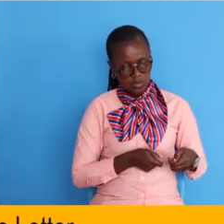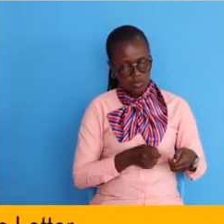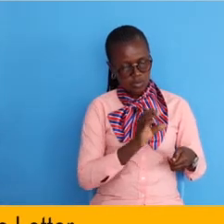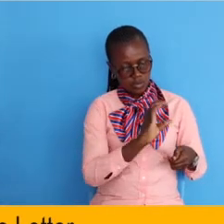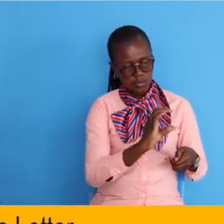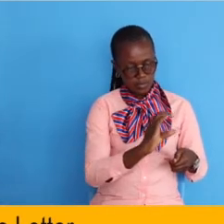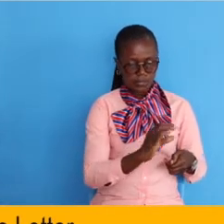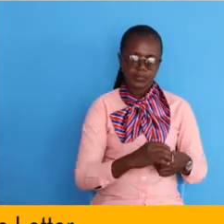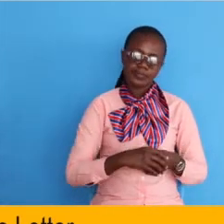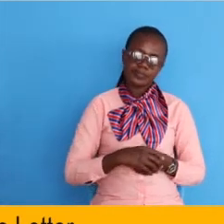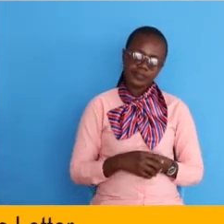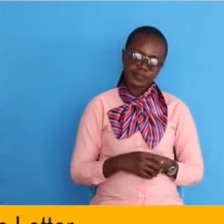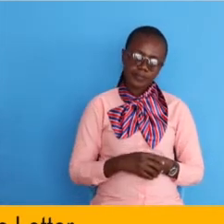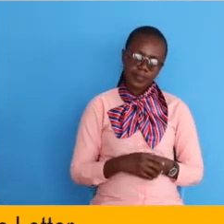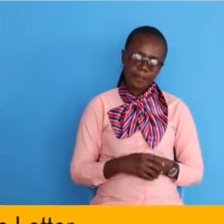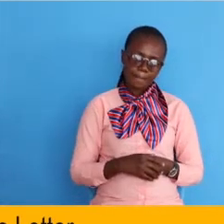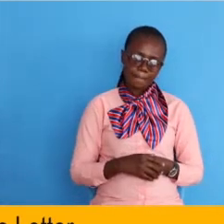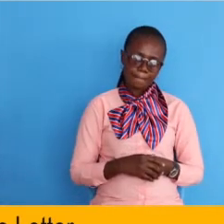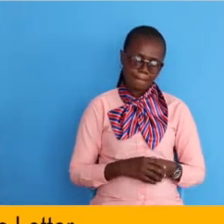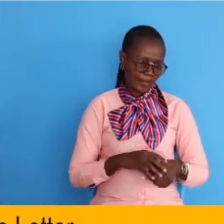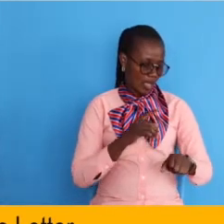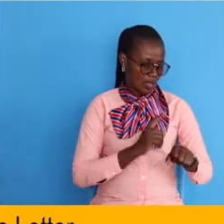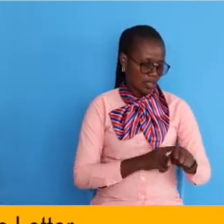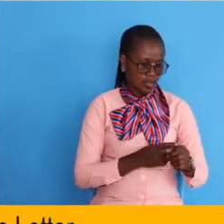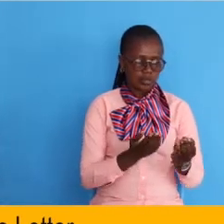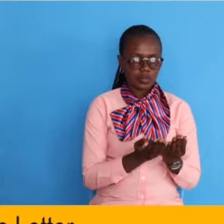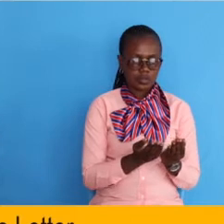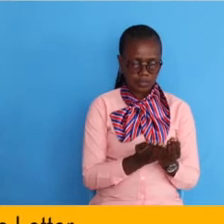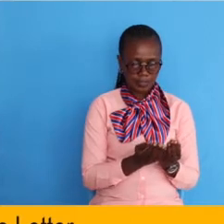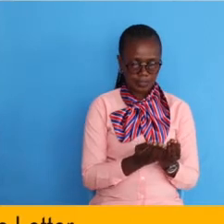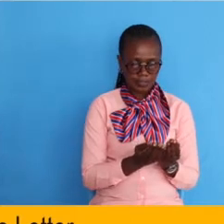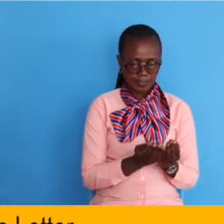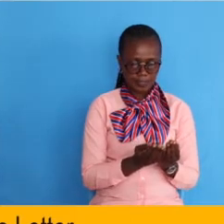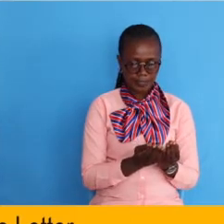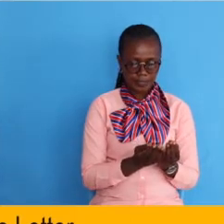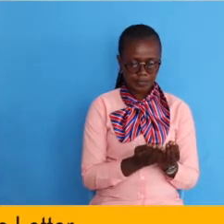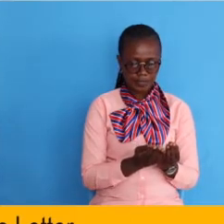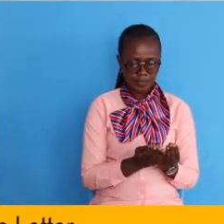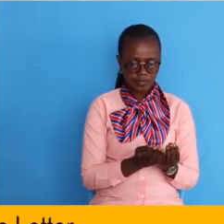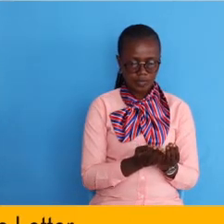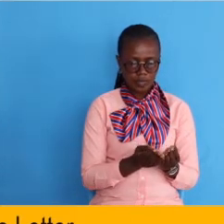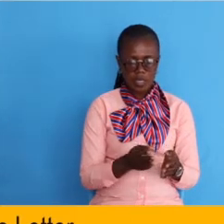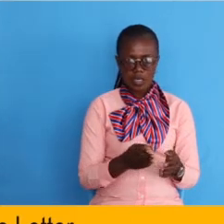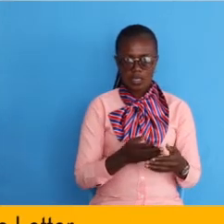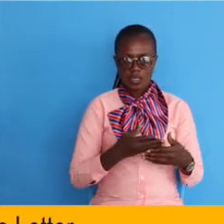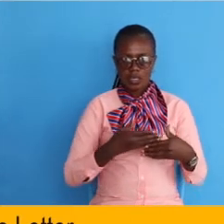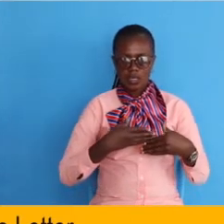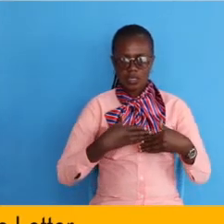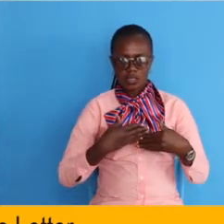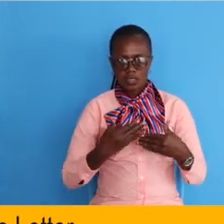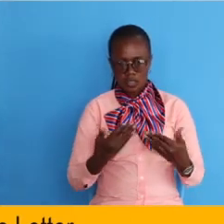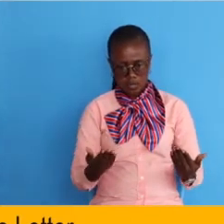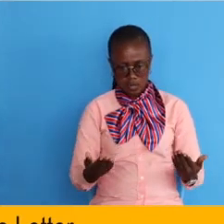of Chuma. Now, when you read it out, we find ourselves, we don't have the address being